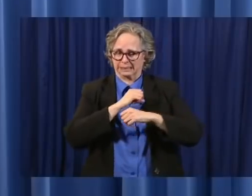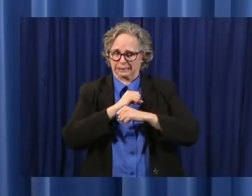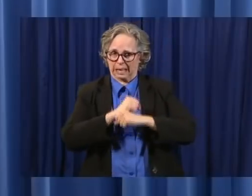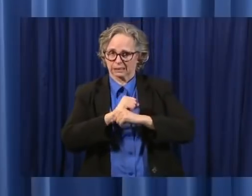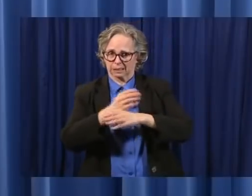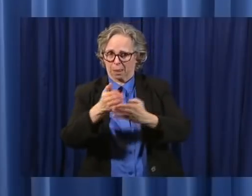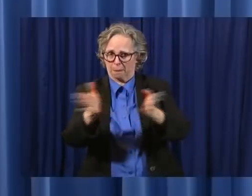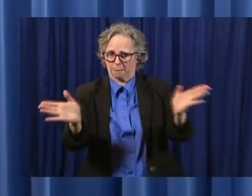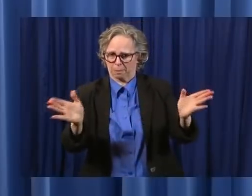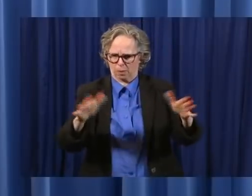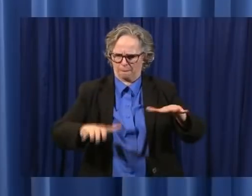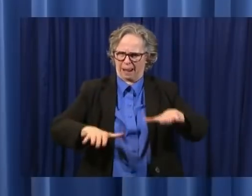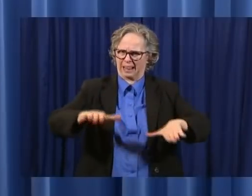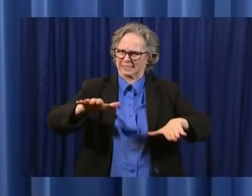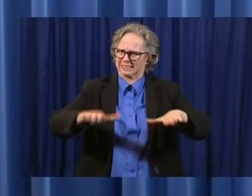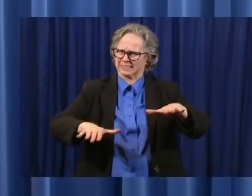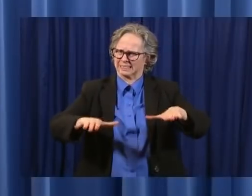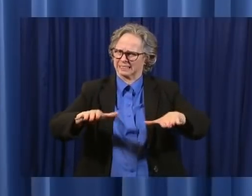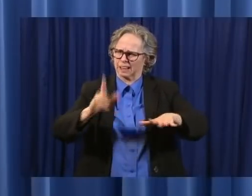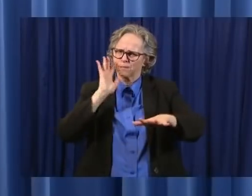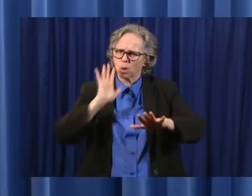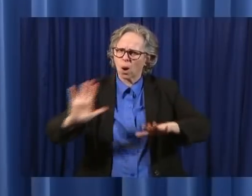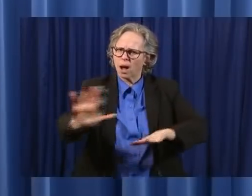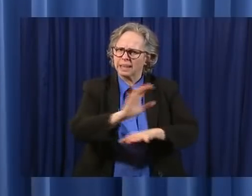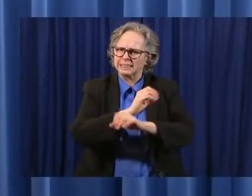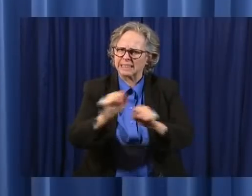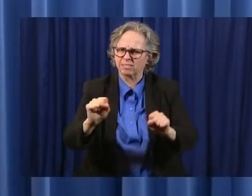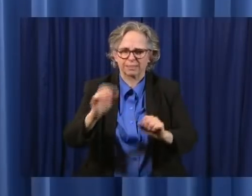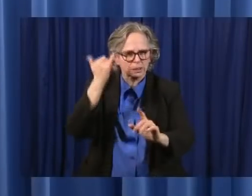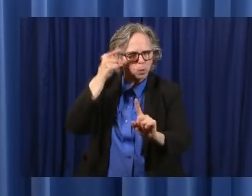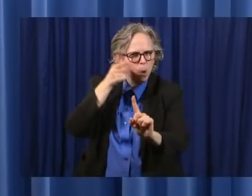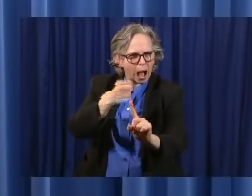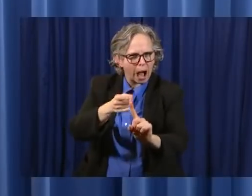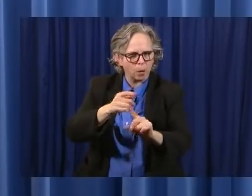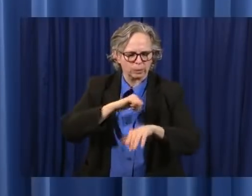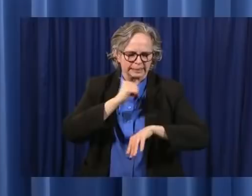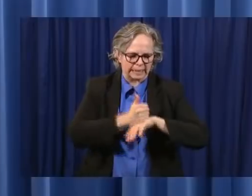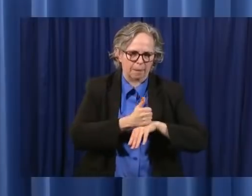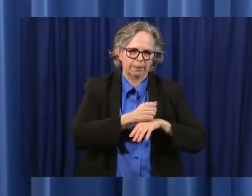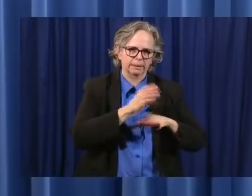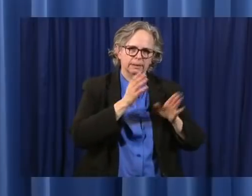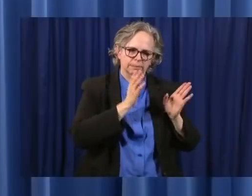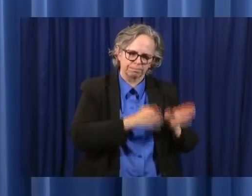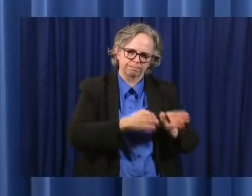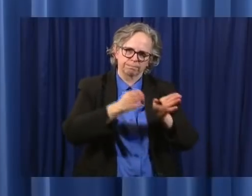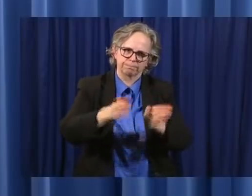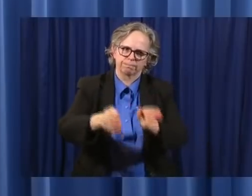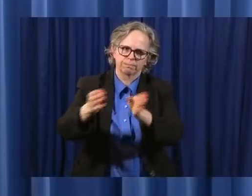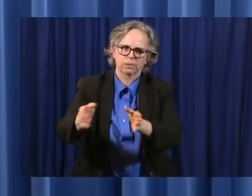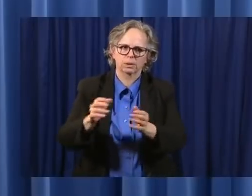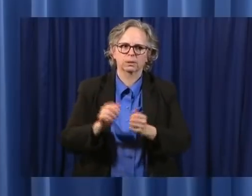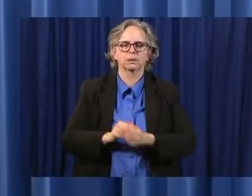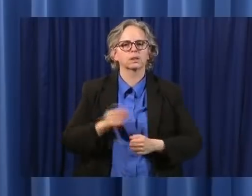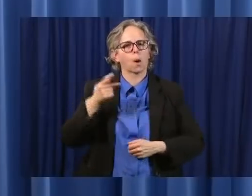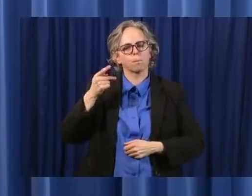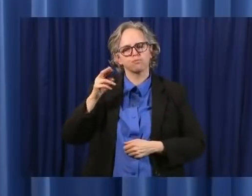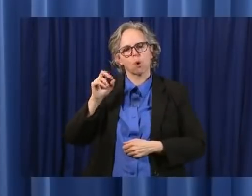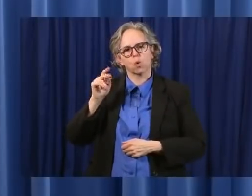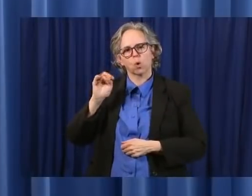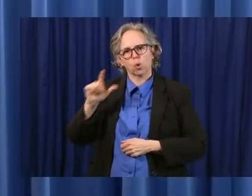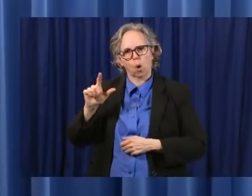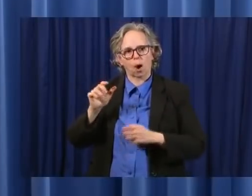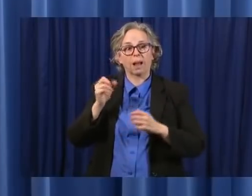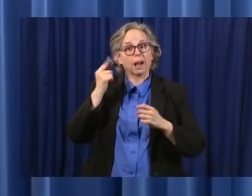That's why we have specific protocols that have to be put into place. And it's also why we